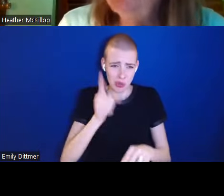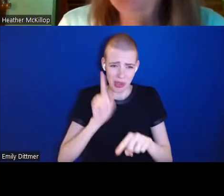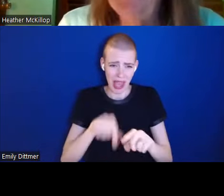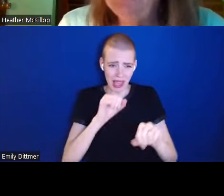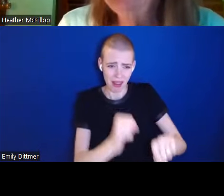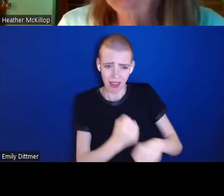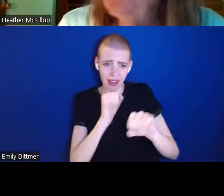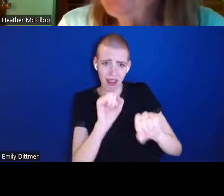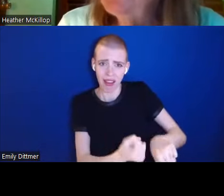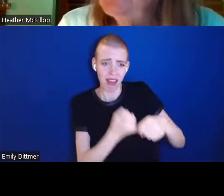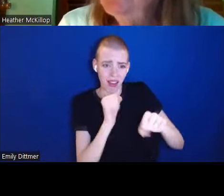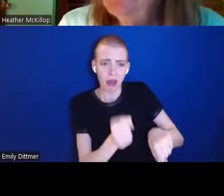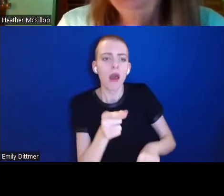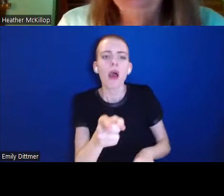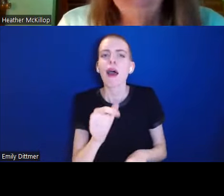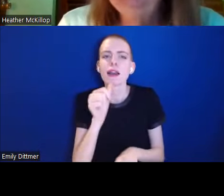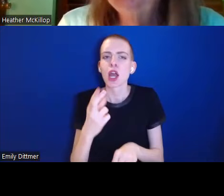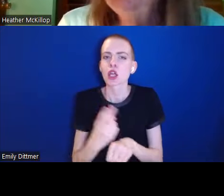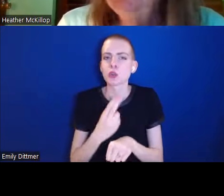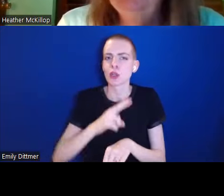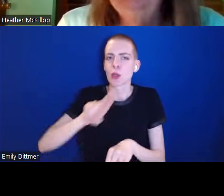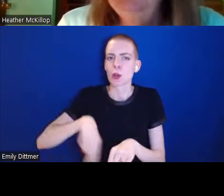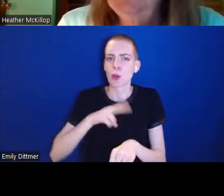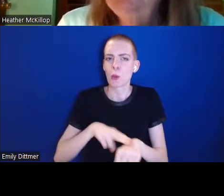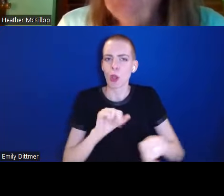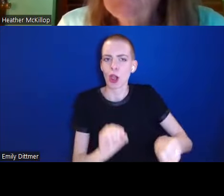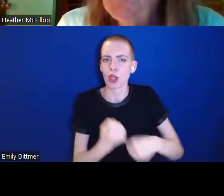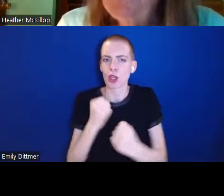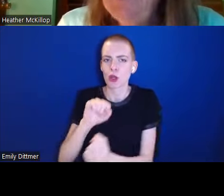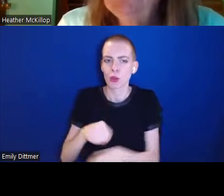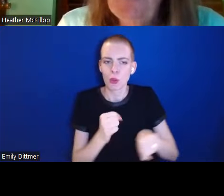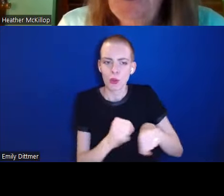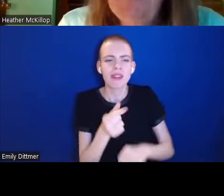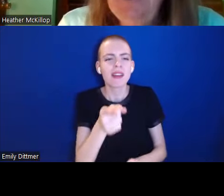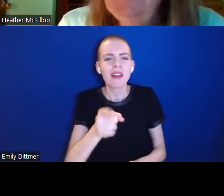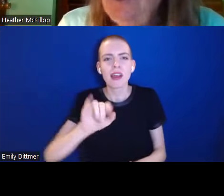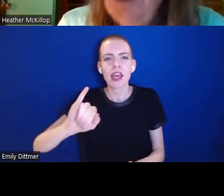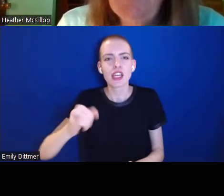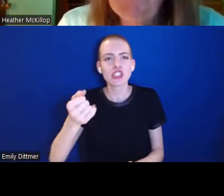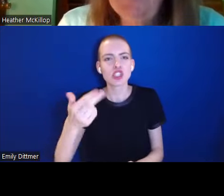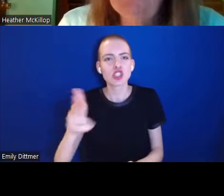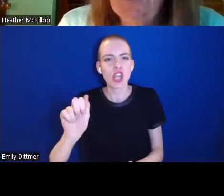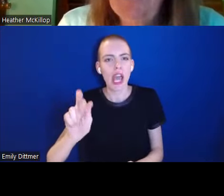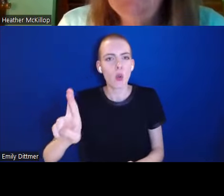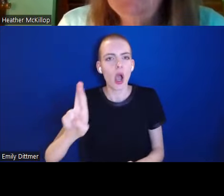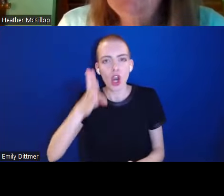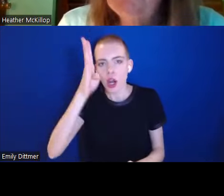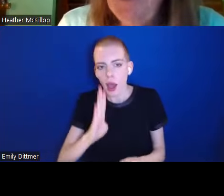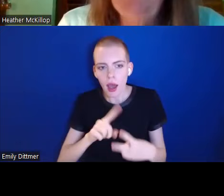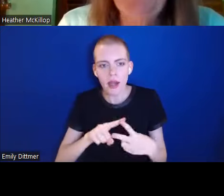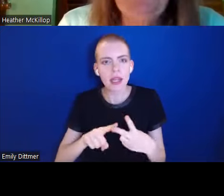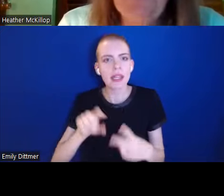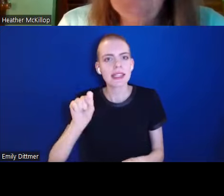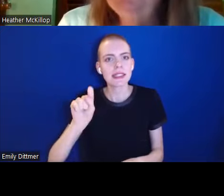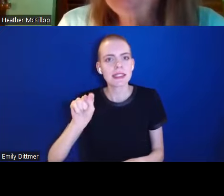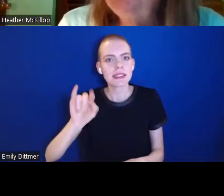they were not paddling an ordinary canoe. These were the jaguar paddler god and the stingray paddler god at the bow